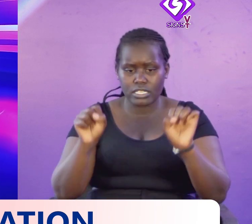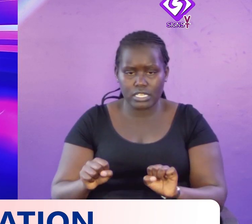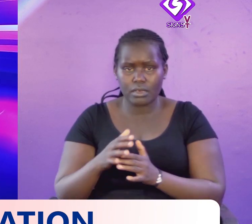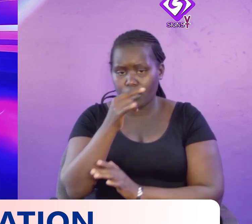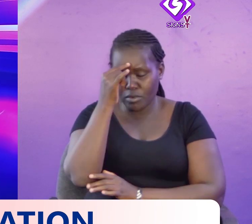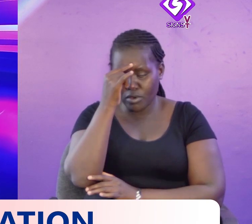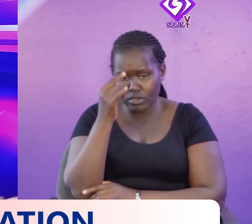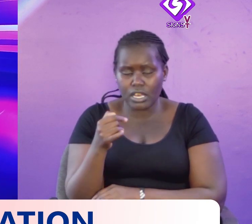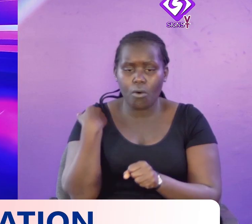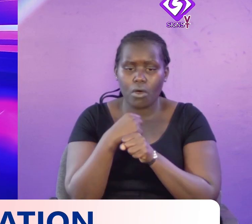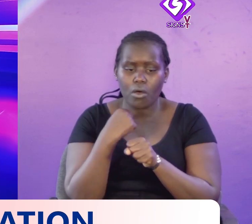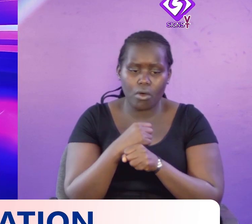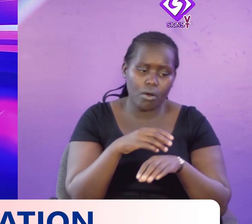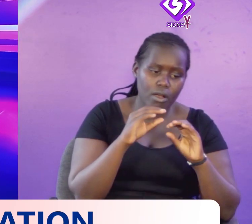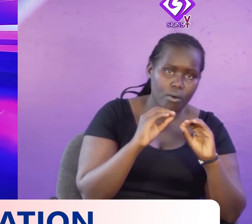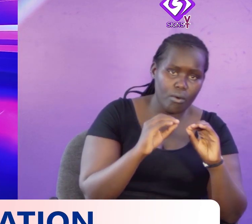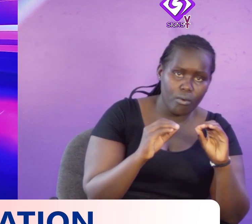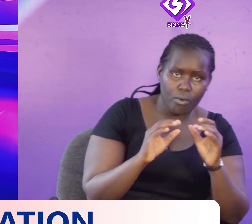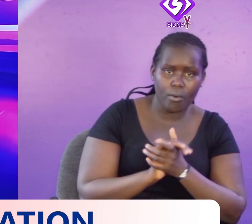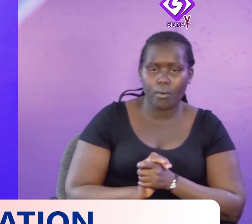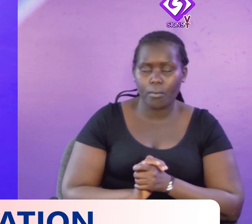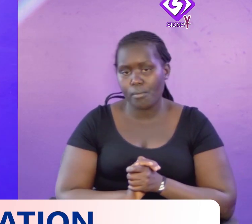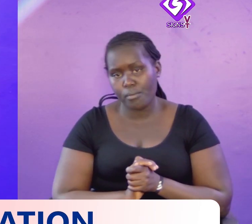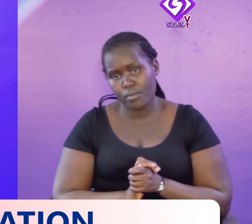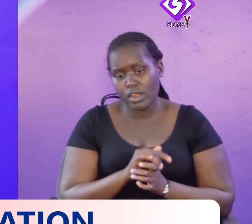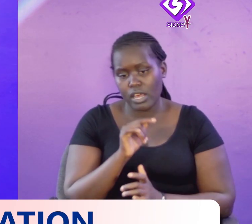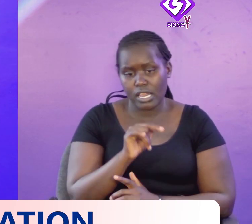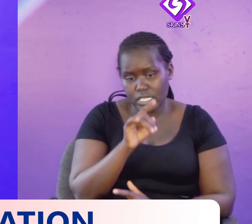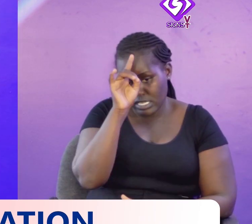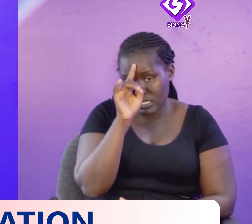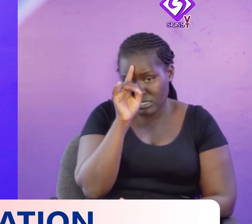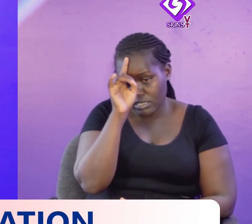work. People are giving their money. This is a very serious